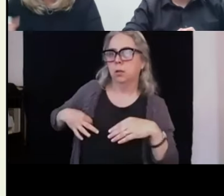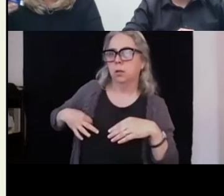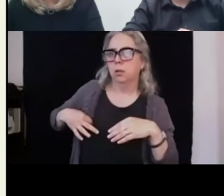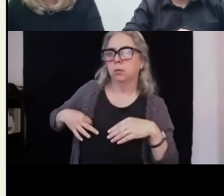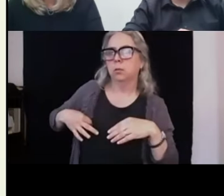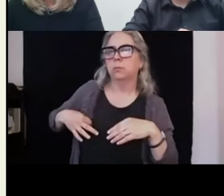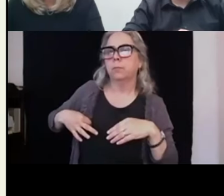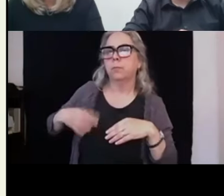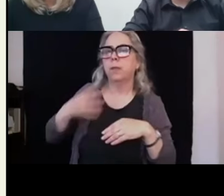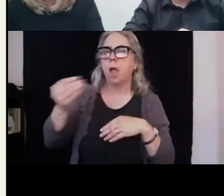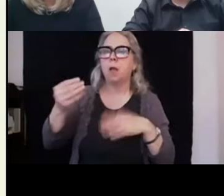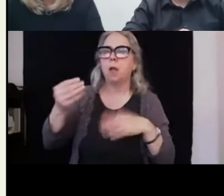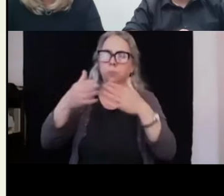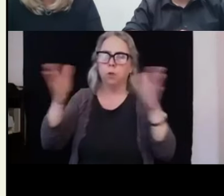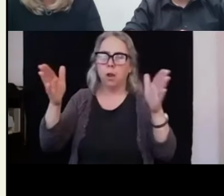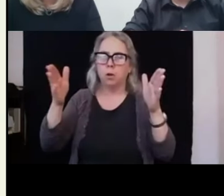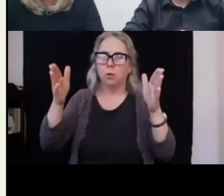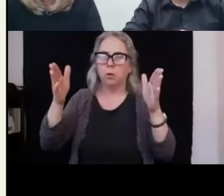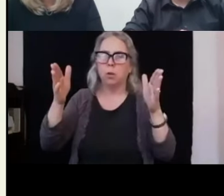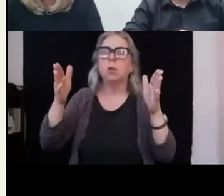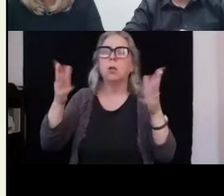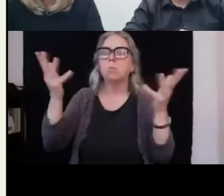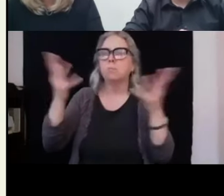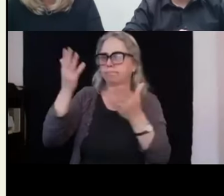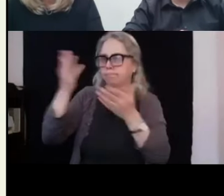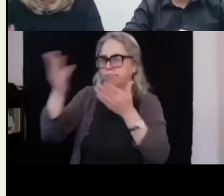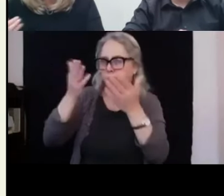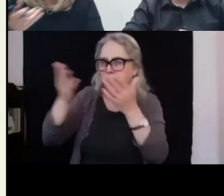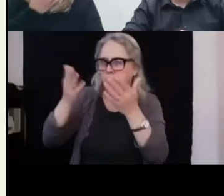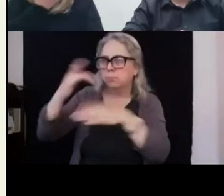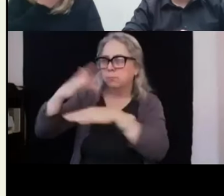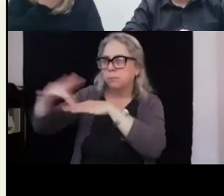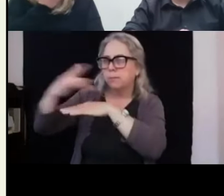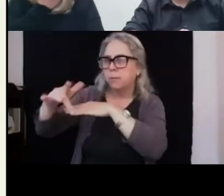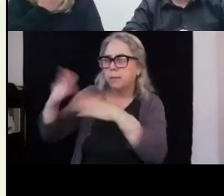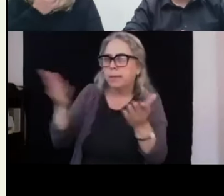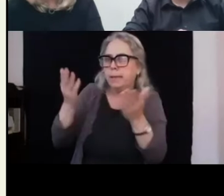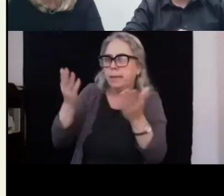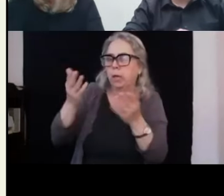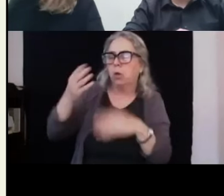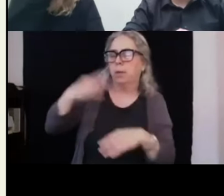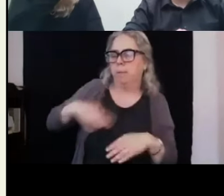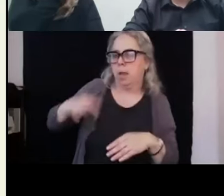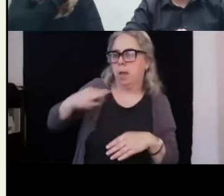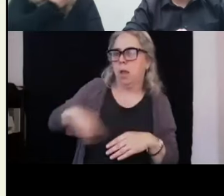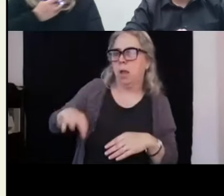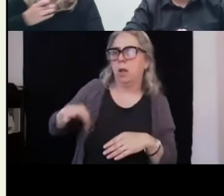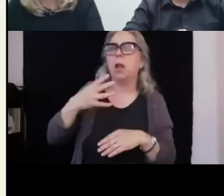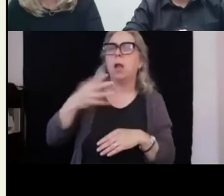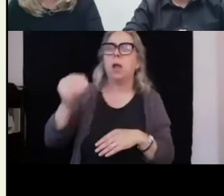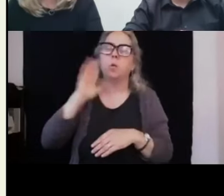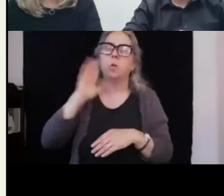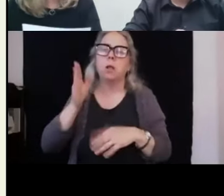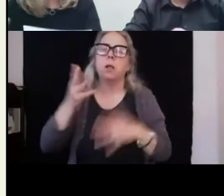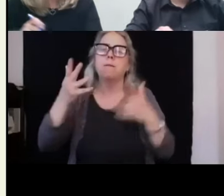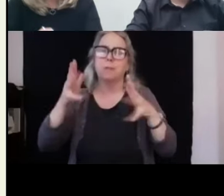an overview of what services are available in Maine, and we will end with the question and answer